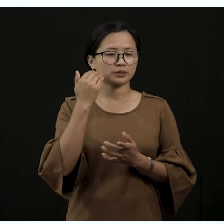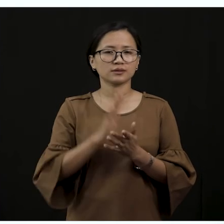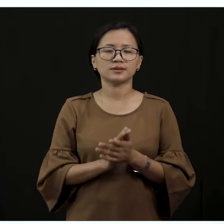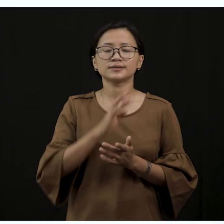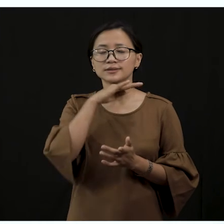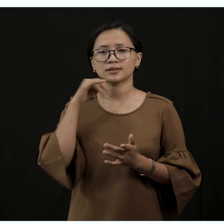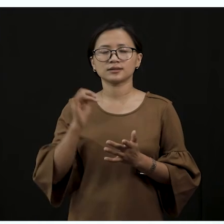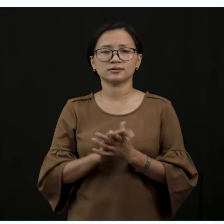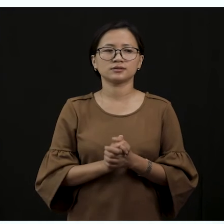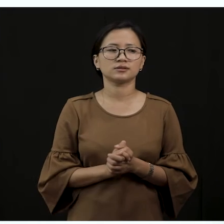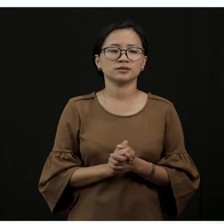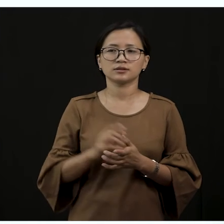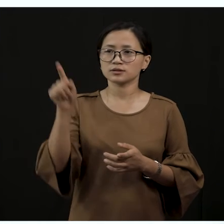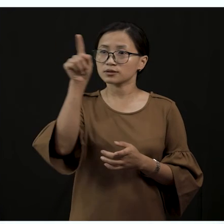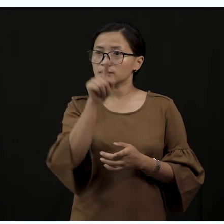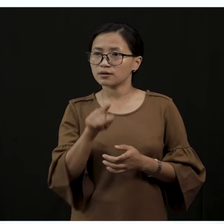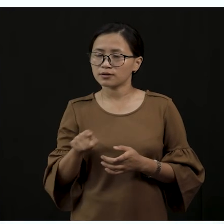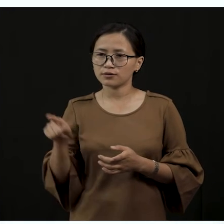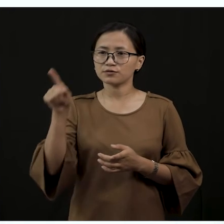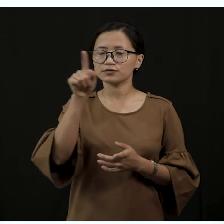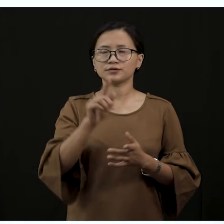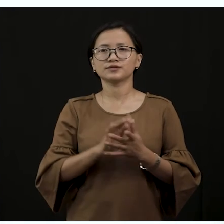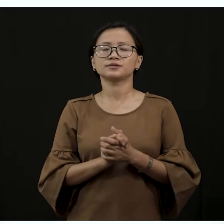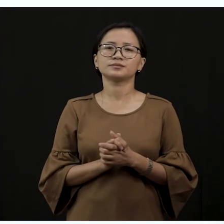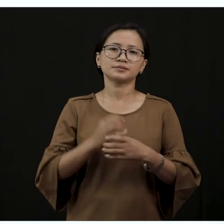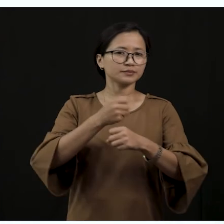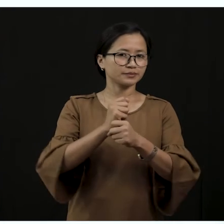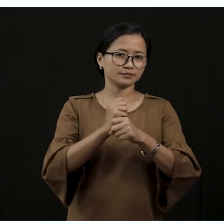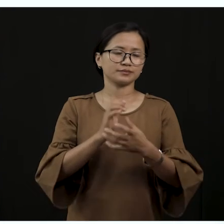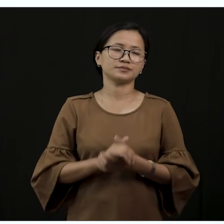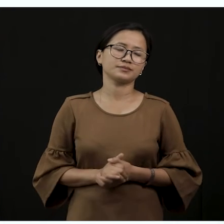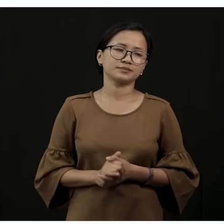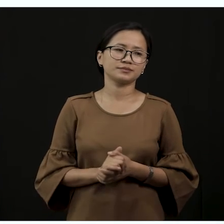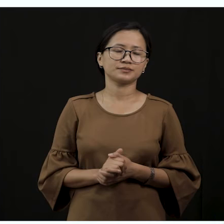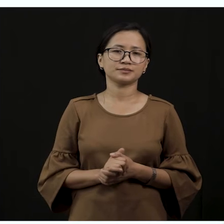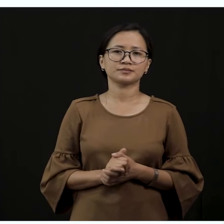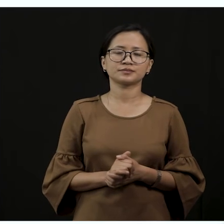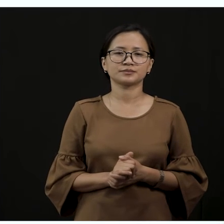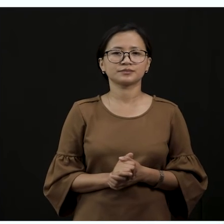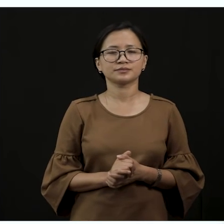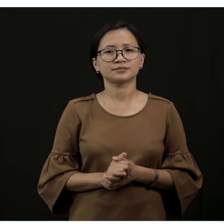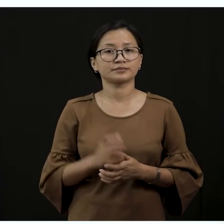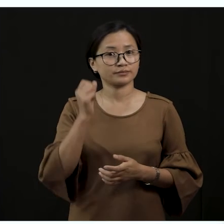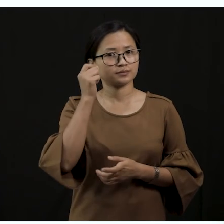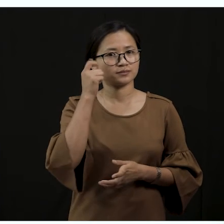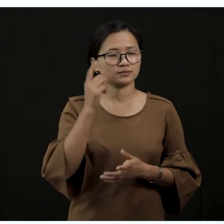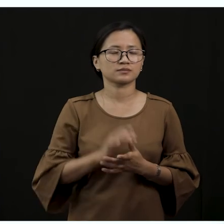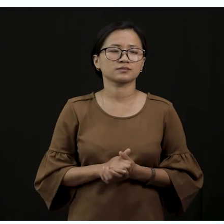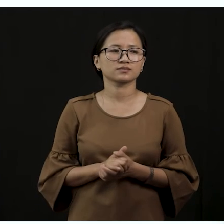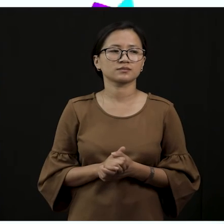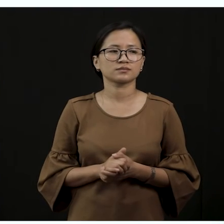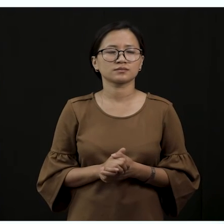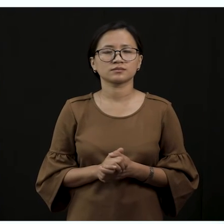of curved line. Yes, it is made up of curved line. Okay, got it?